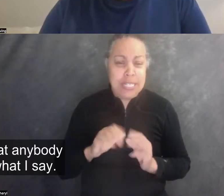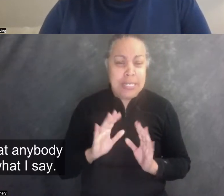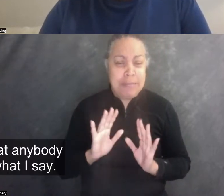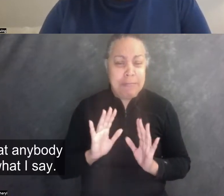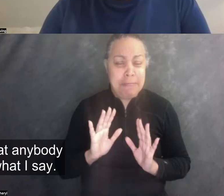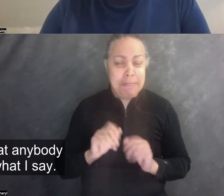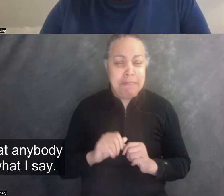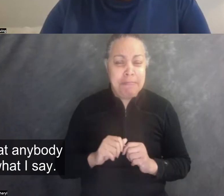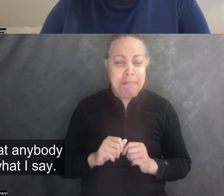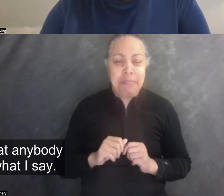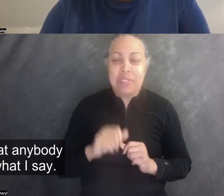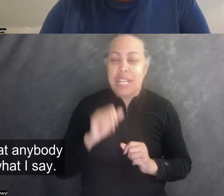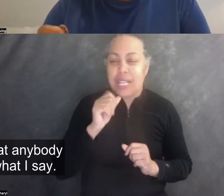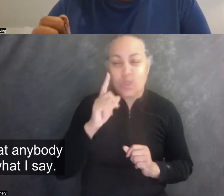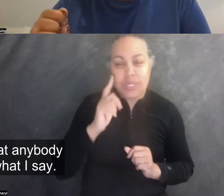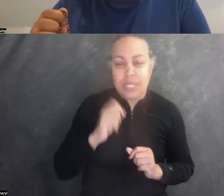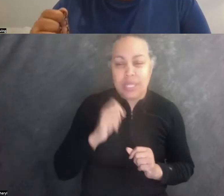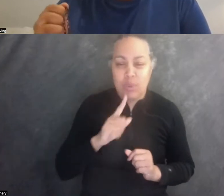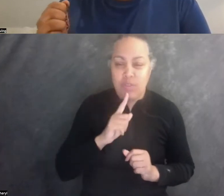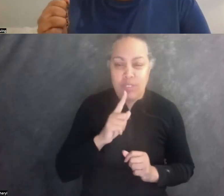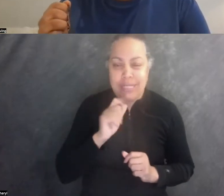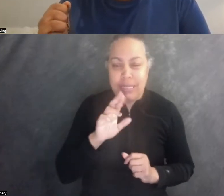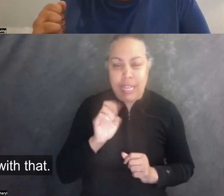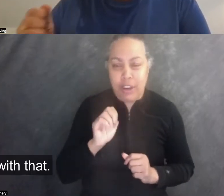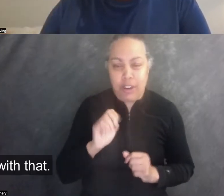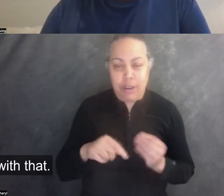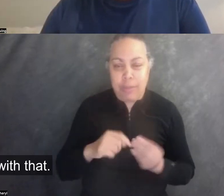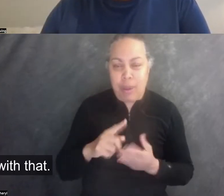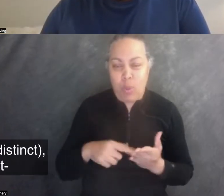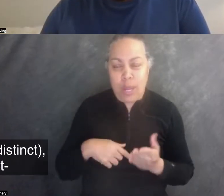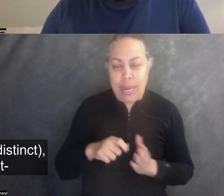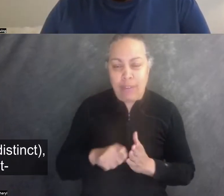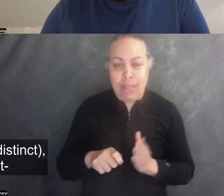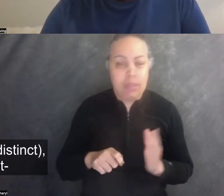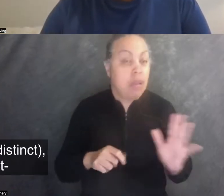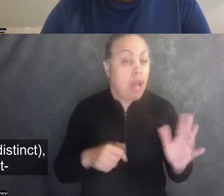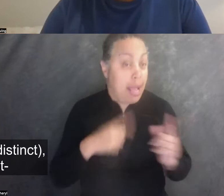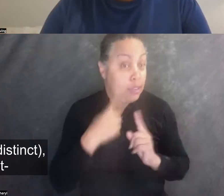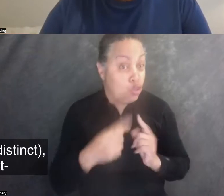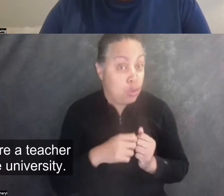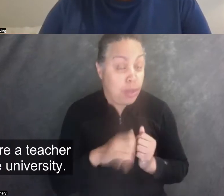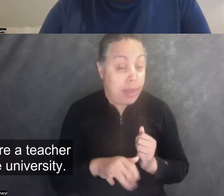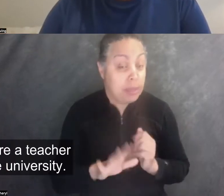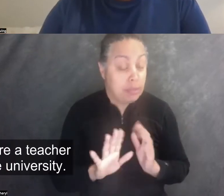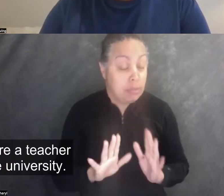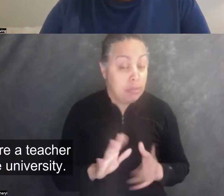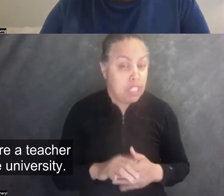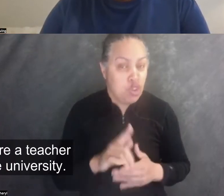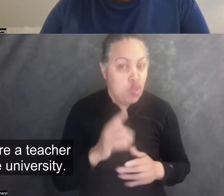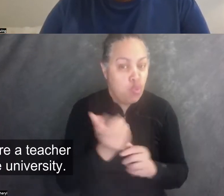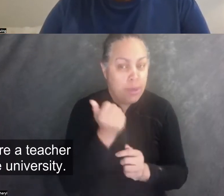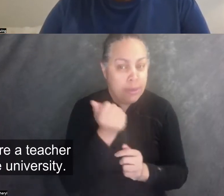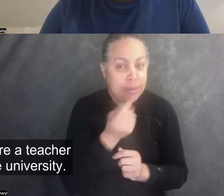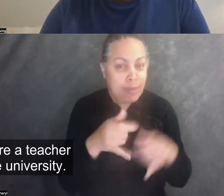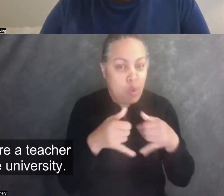don't think that anybody really cares what I say. I disagree with that. You got Okay. 19,000 awards. You mean, were a teacher at